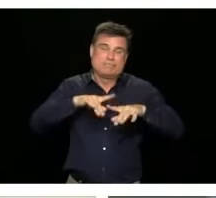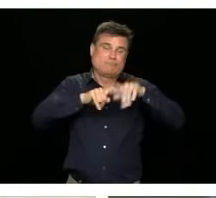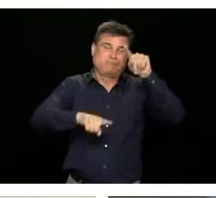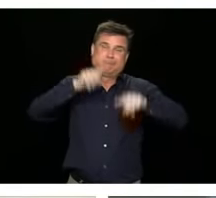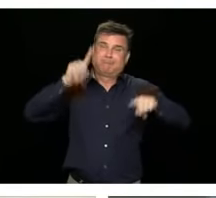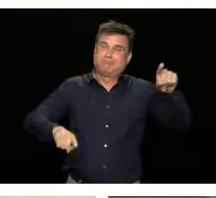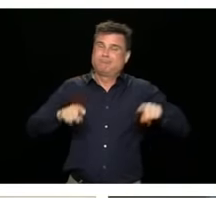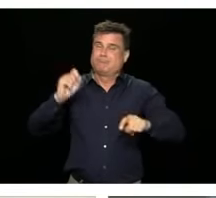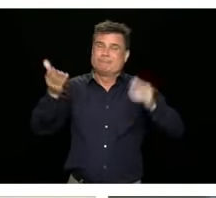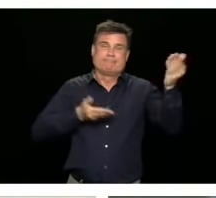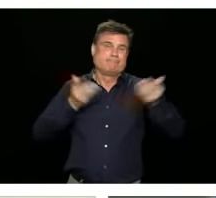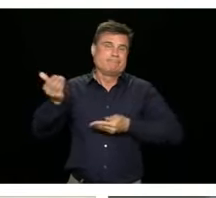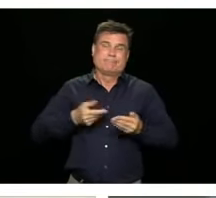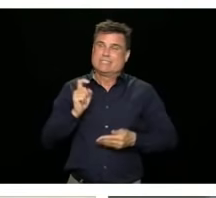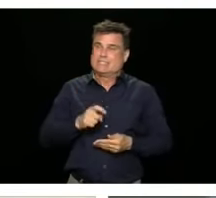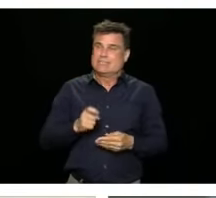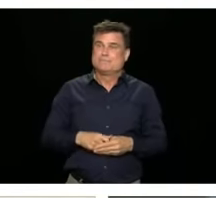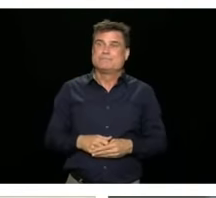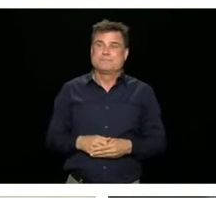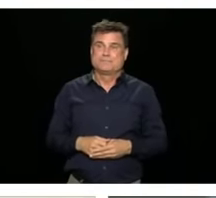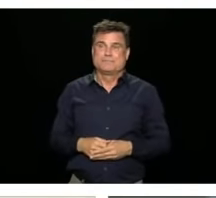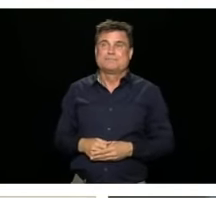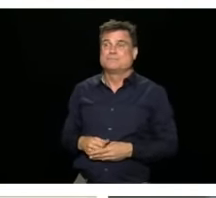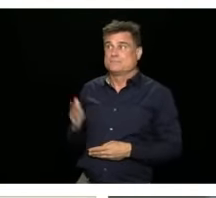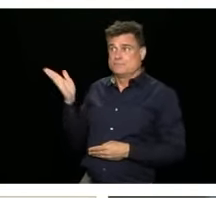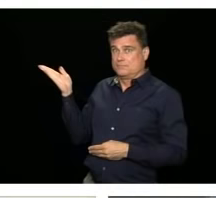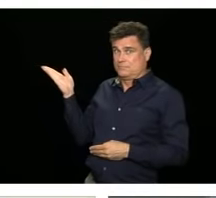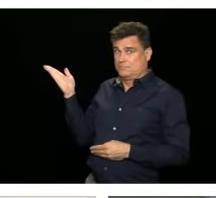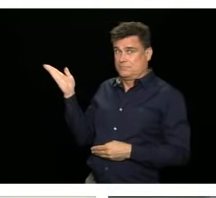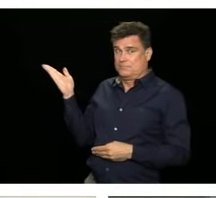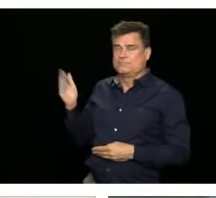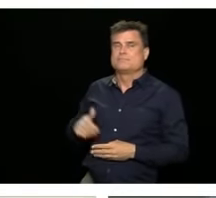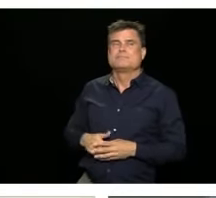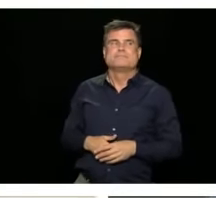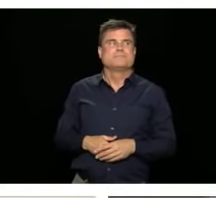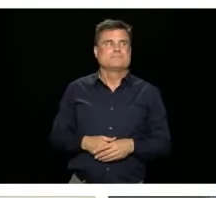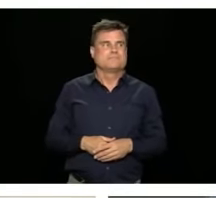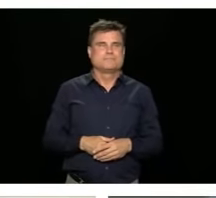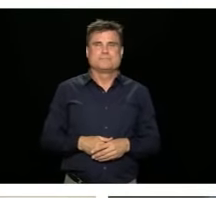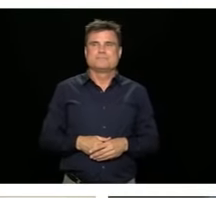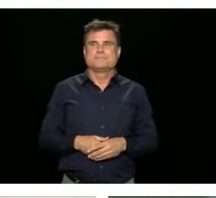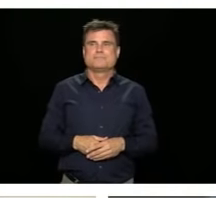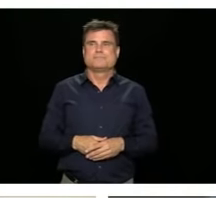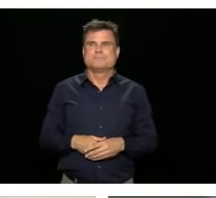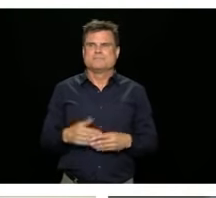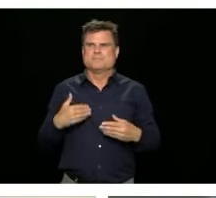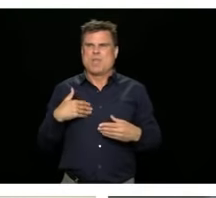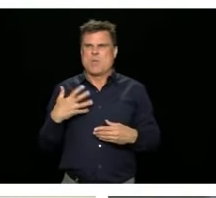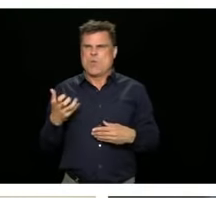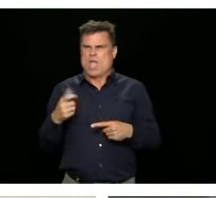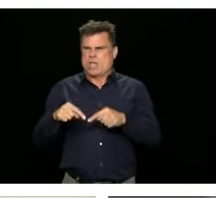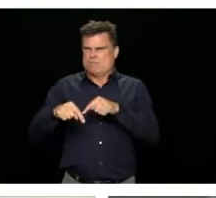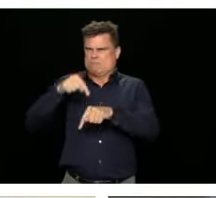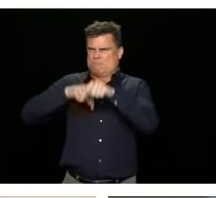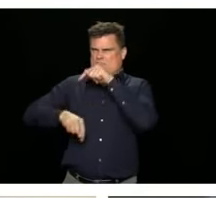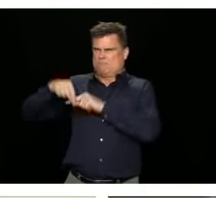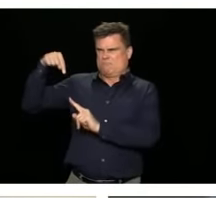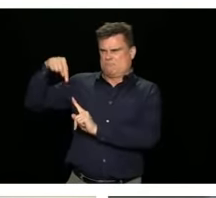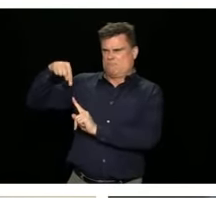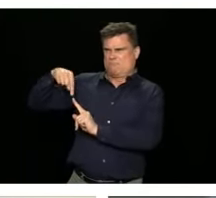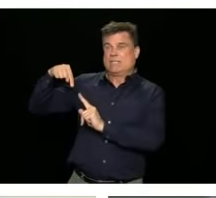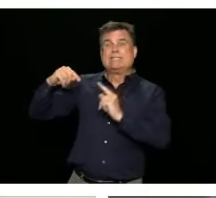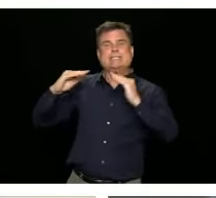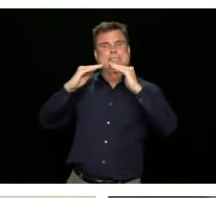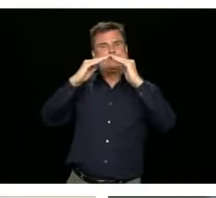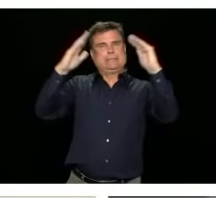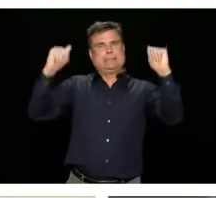I'm going to take an opportunity here to bring us back to systemic issues, right? And to say, yes, we need to hire those teachers, but first we have to get them there,